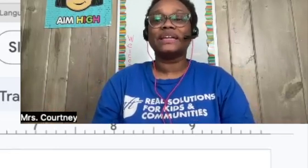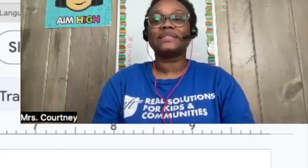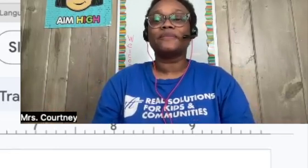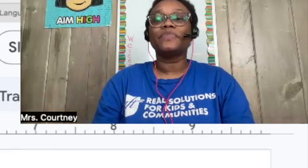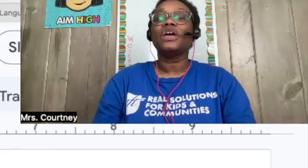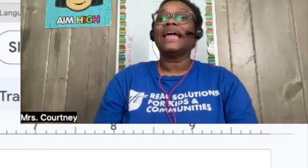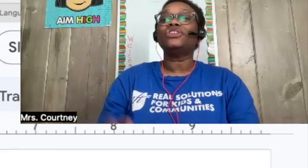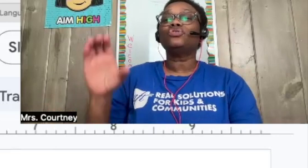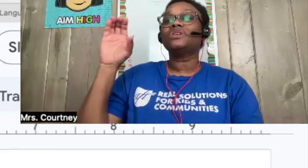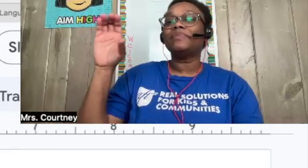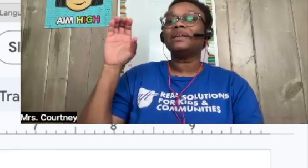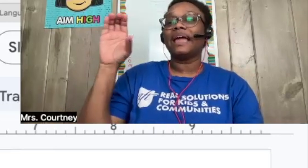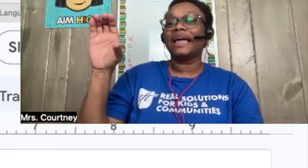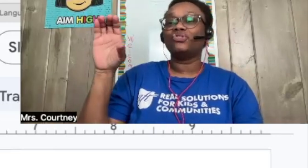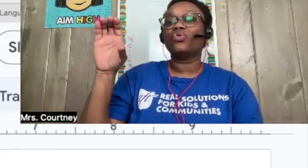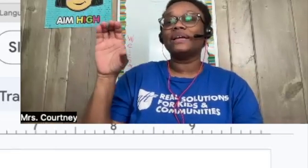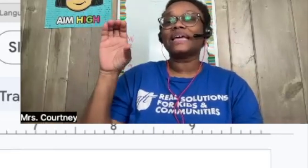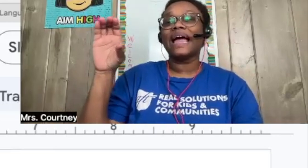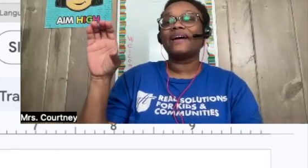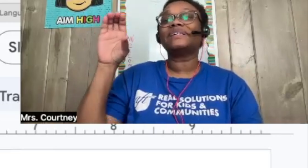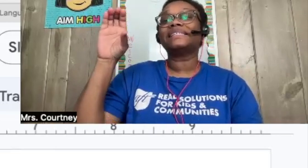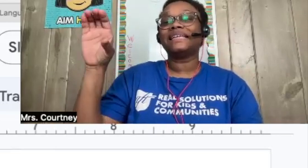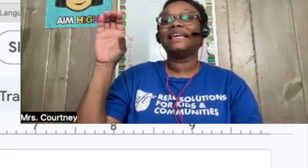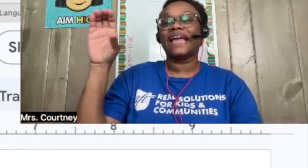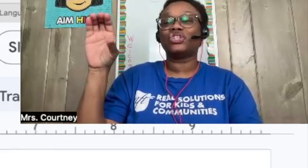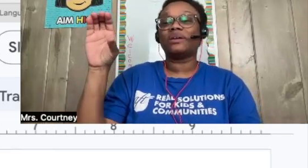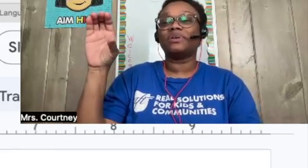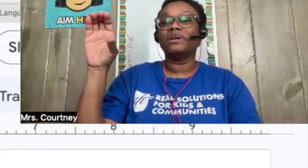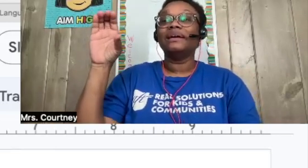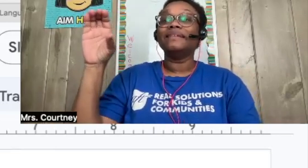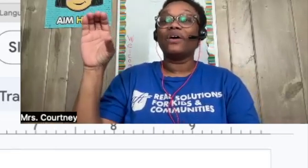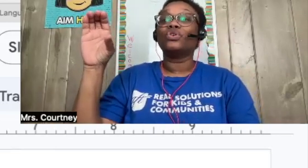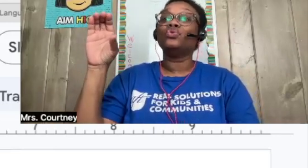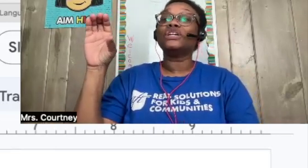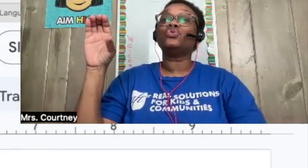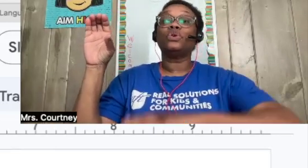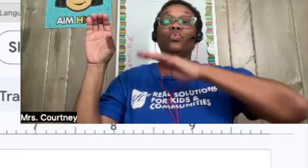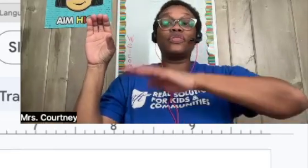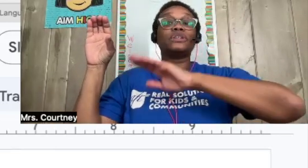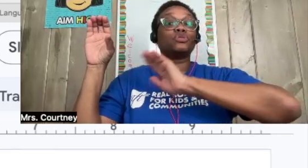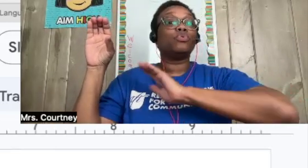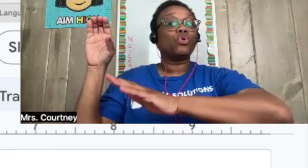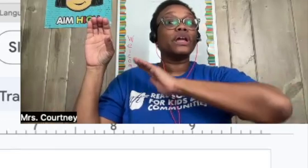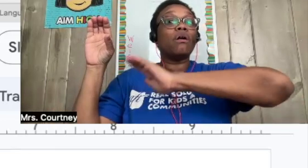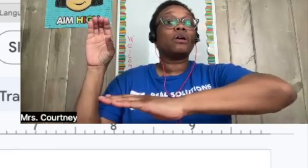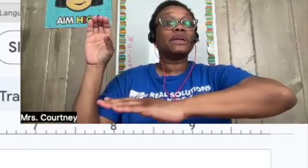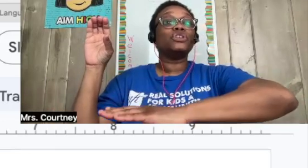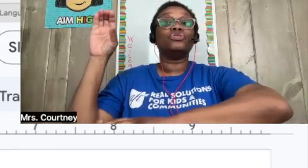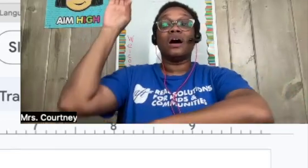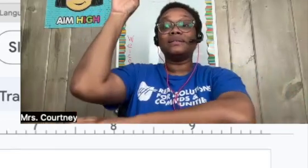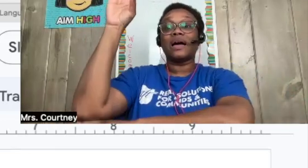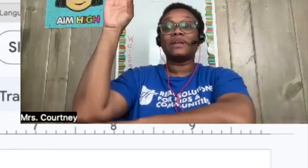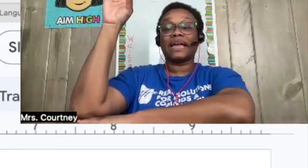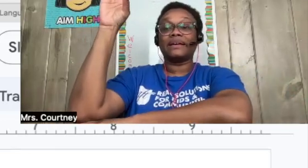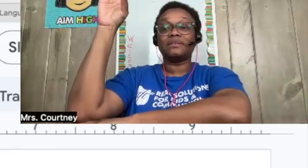two ways. In your dominant hand, you're going to have a C hand shape. Now, you can do it with a supporting arm in